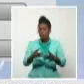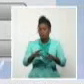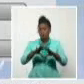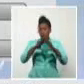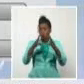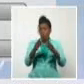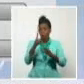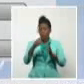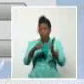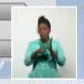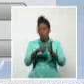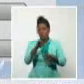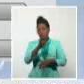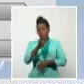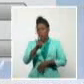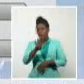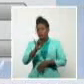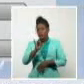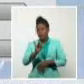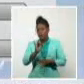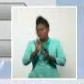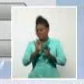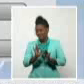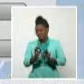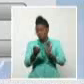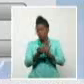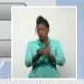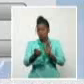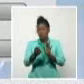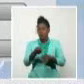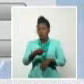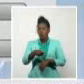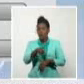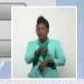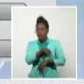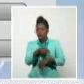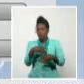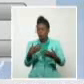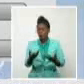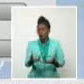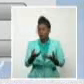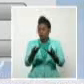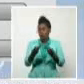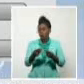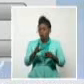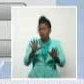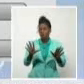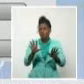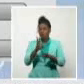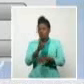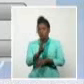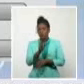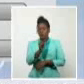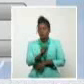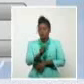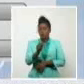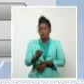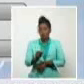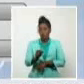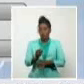129. And at the Genetic Engineering and Biotechnology Center Laboratory, 94